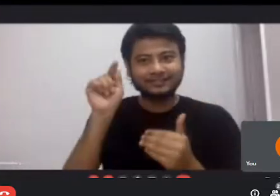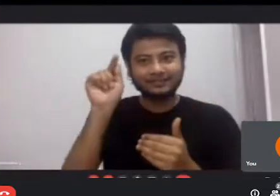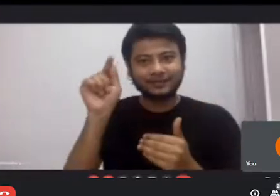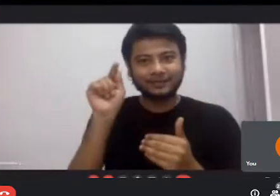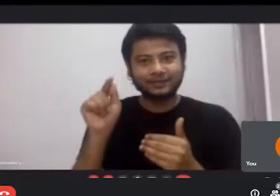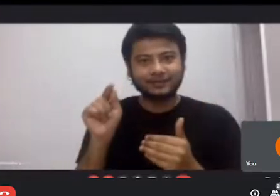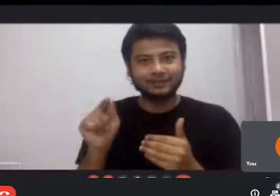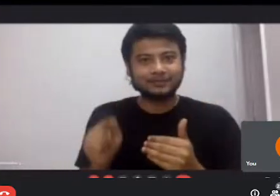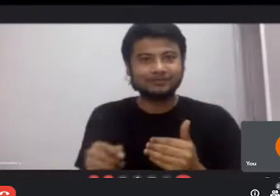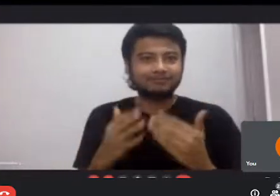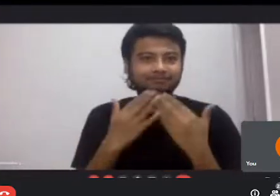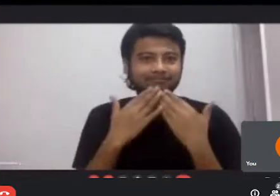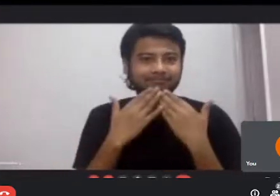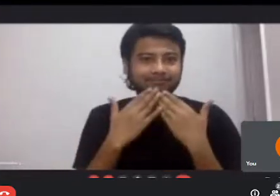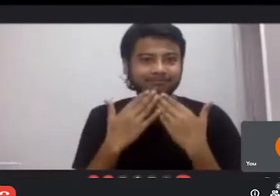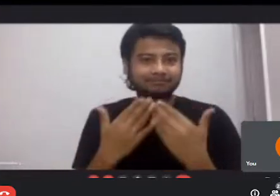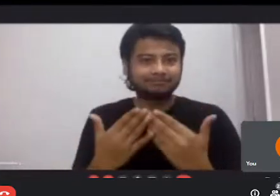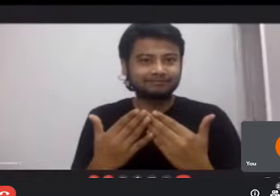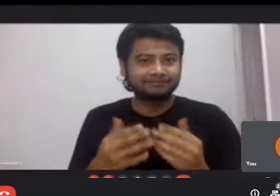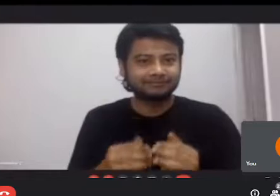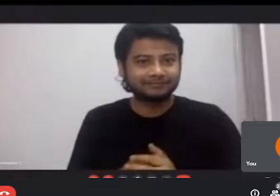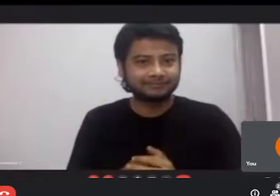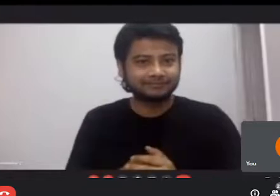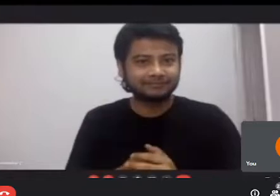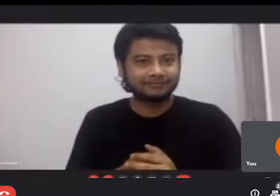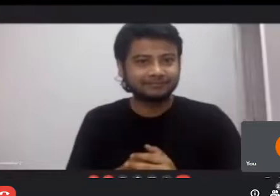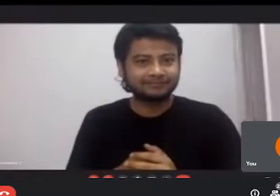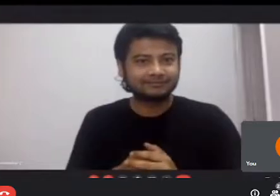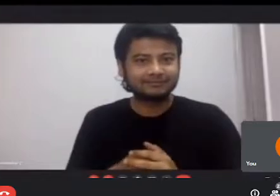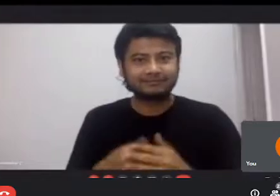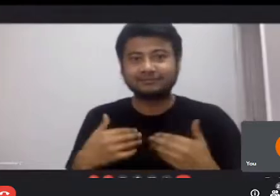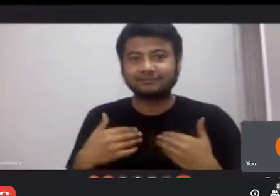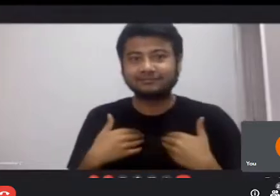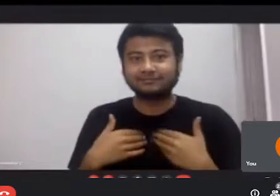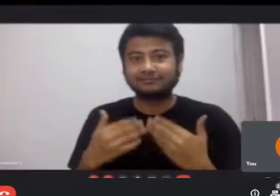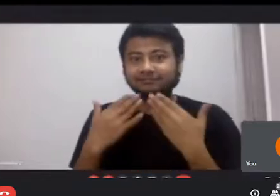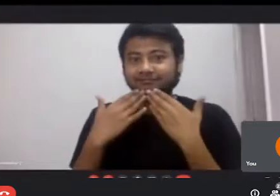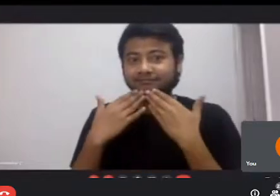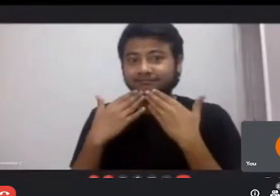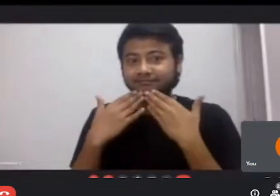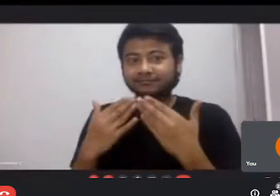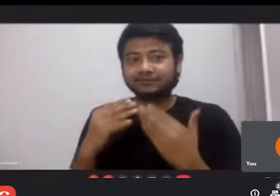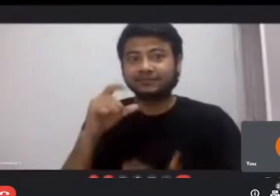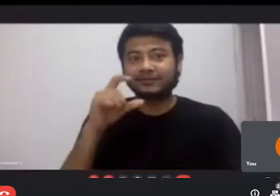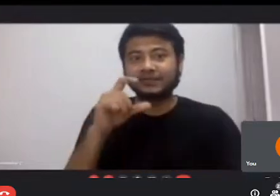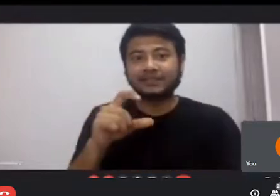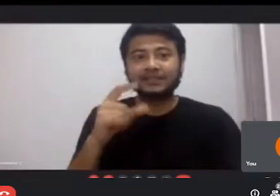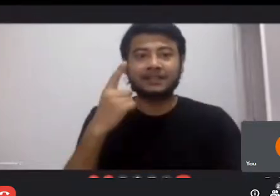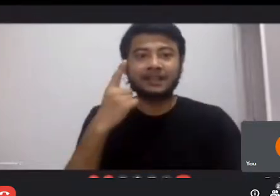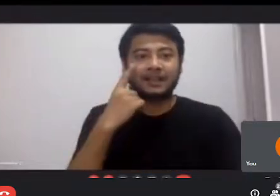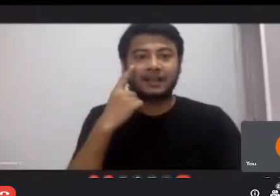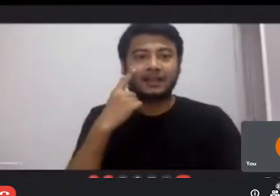And I'm very grateful to CIIL that you have chosen this